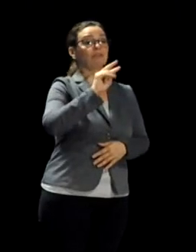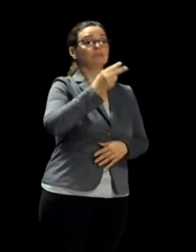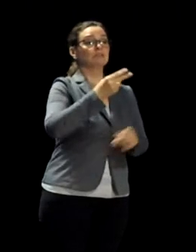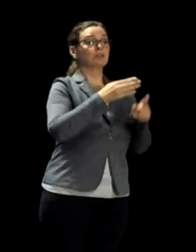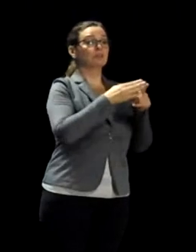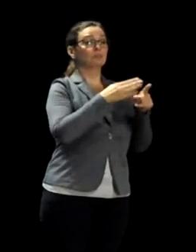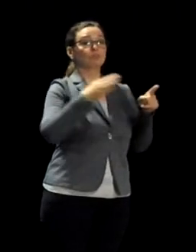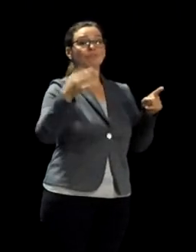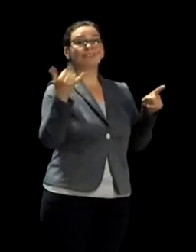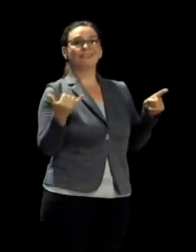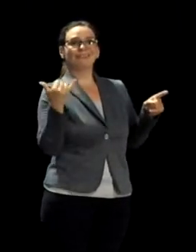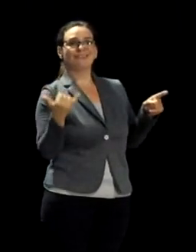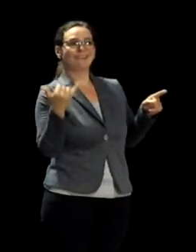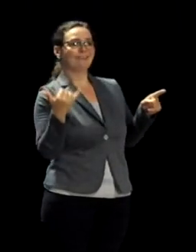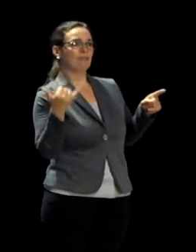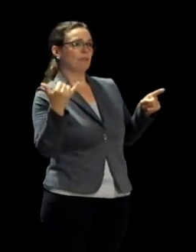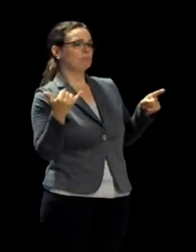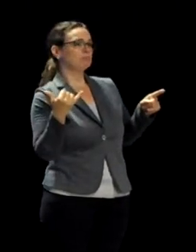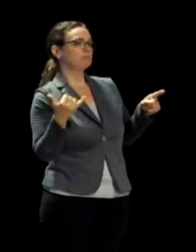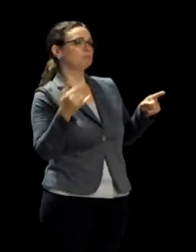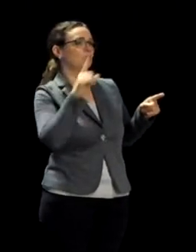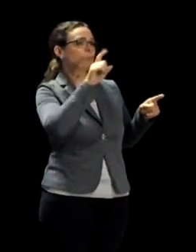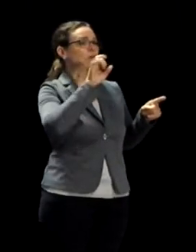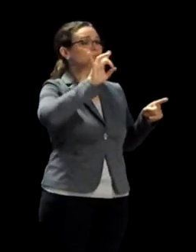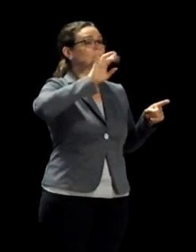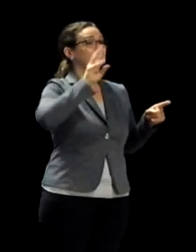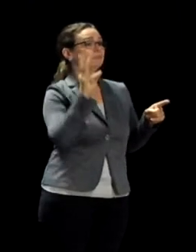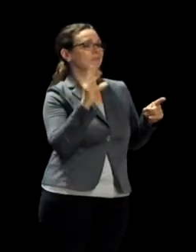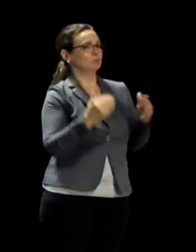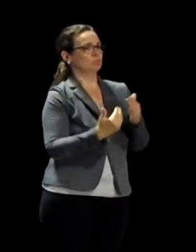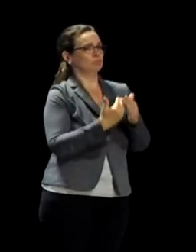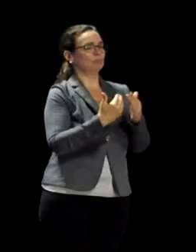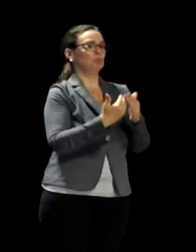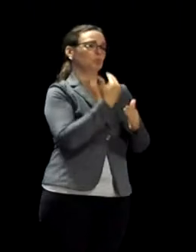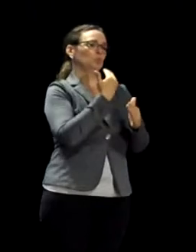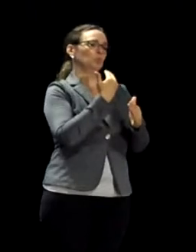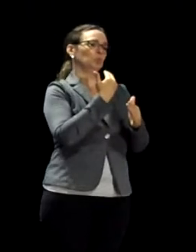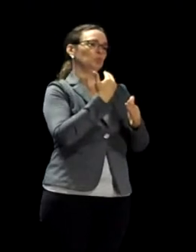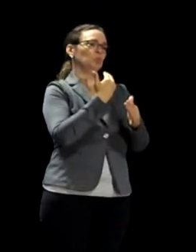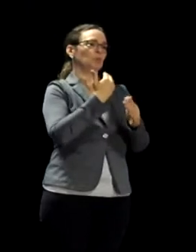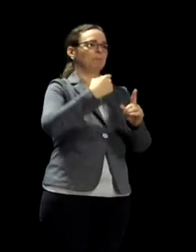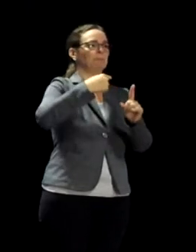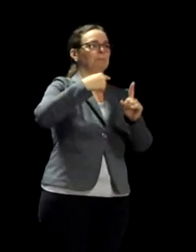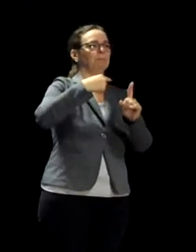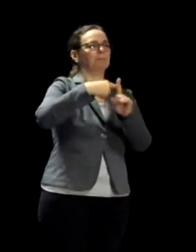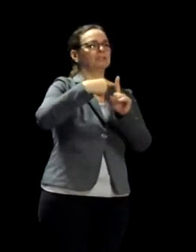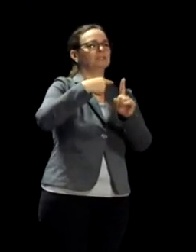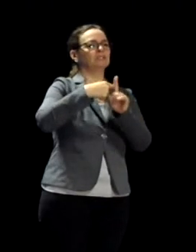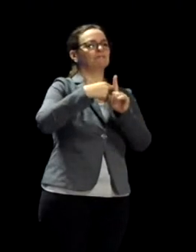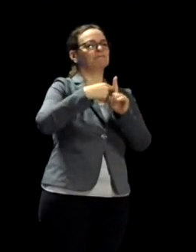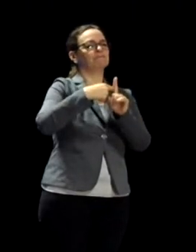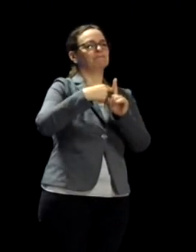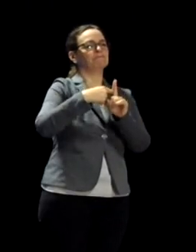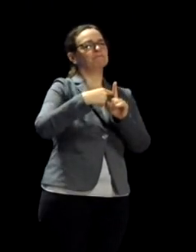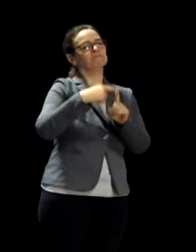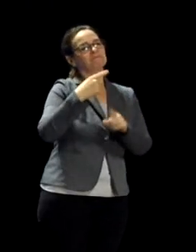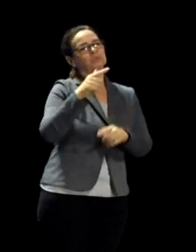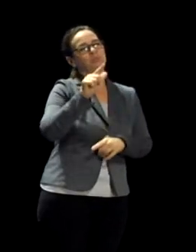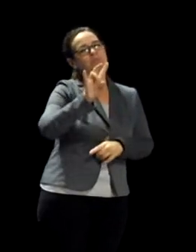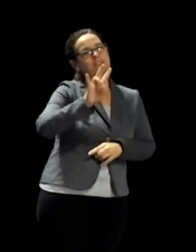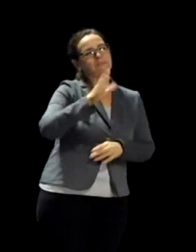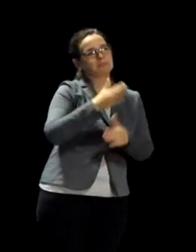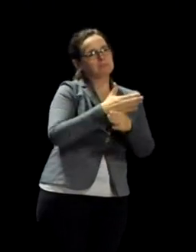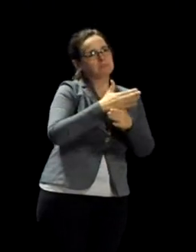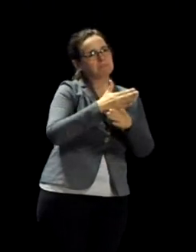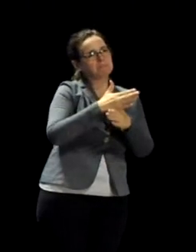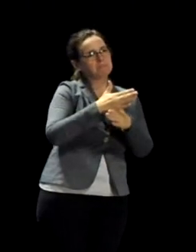had 186 new cases, or about 27 new cases per day. Of the 186, 25 were